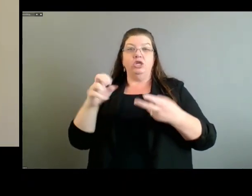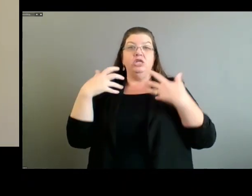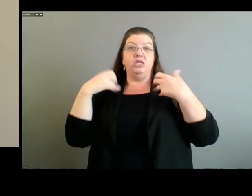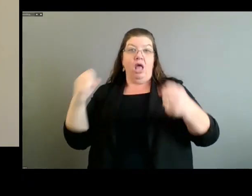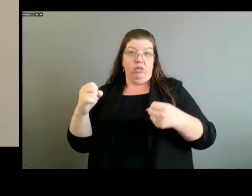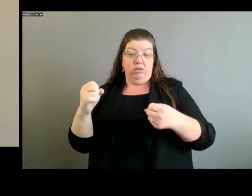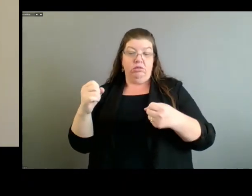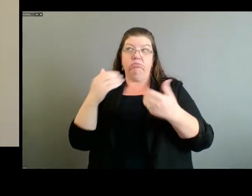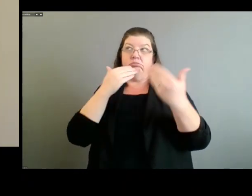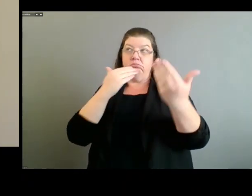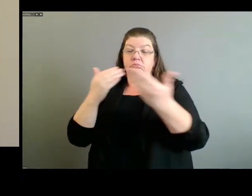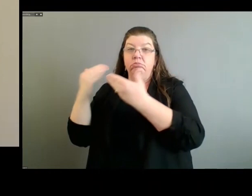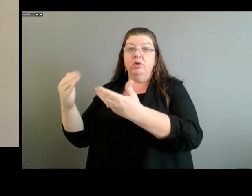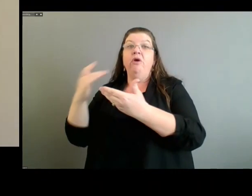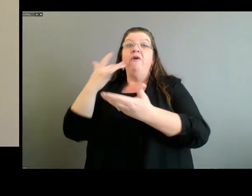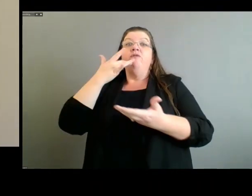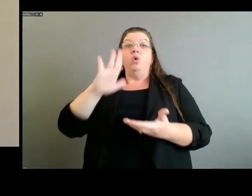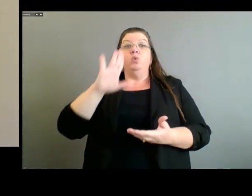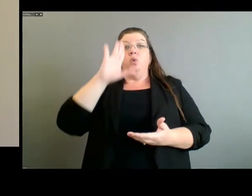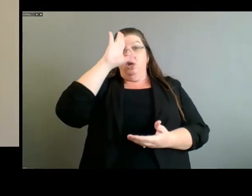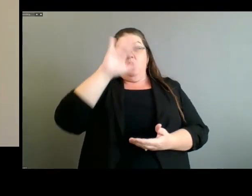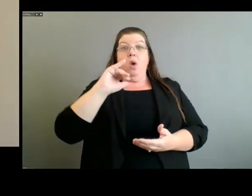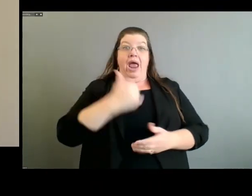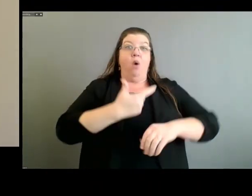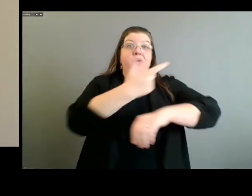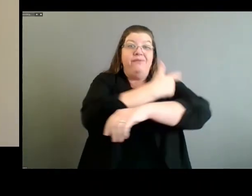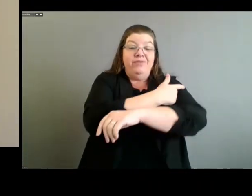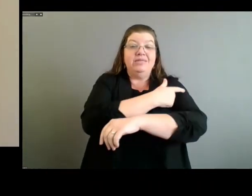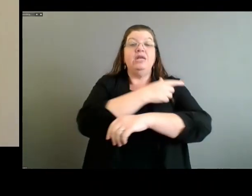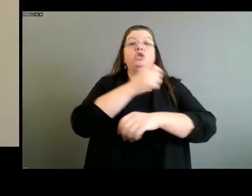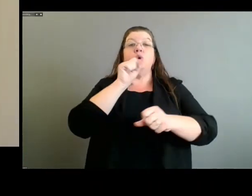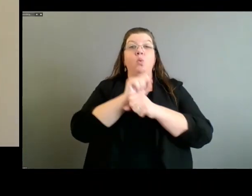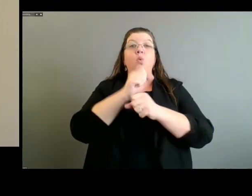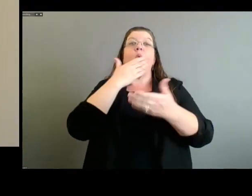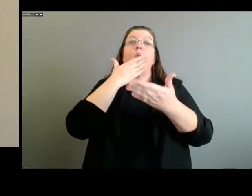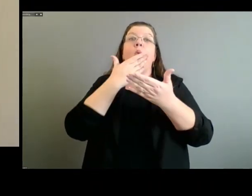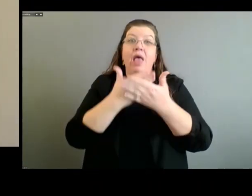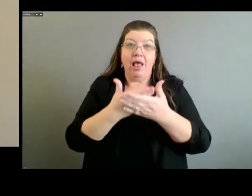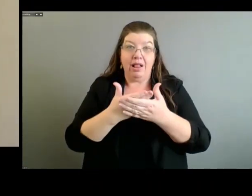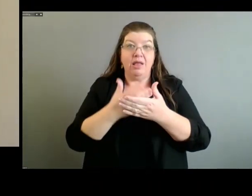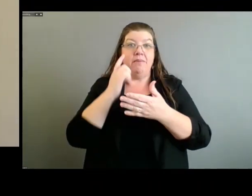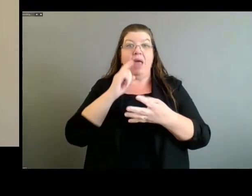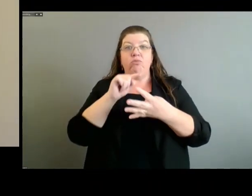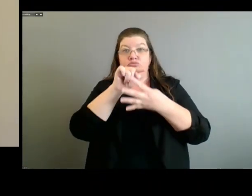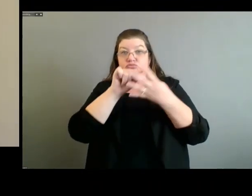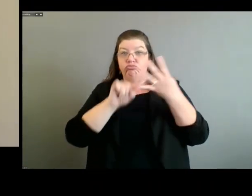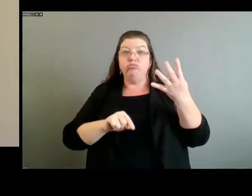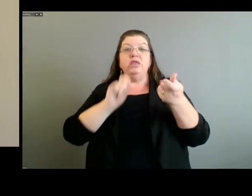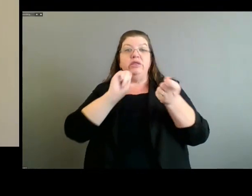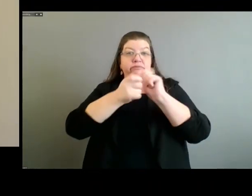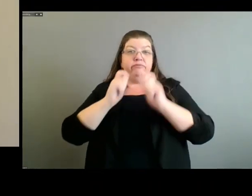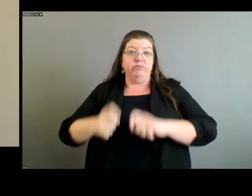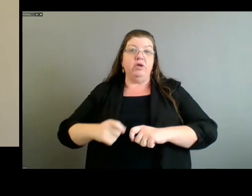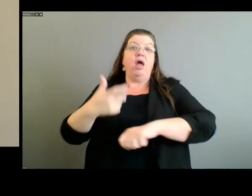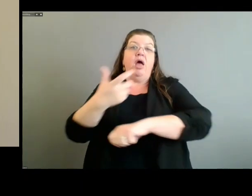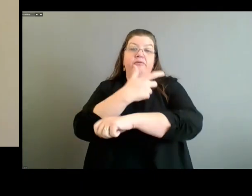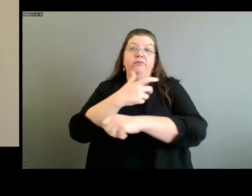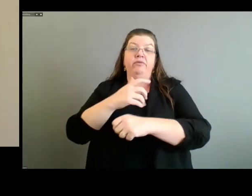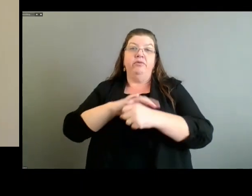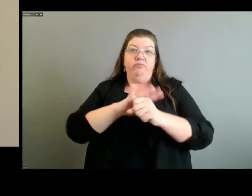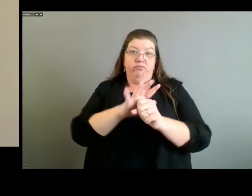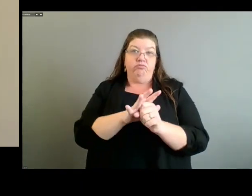Fortunately, we do know that our vaccines work well against the locally circulating virus types.